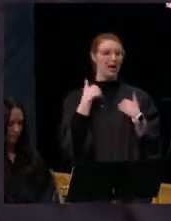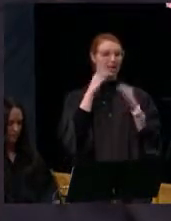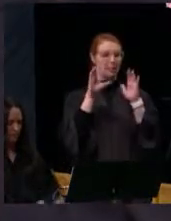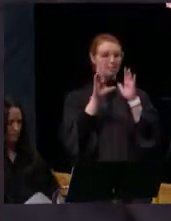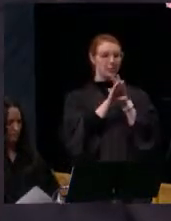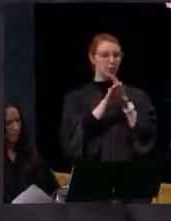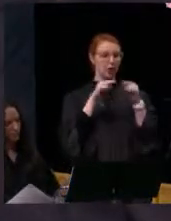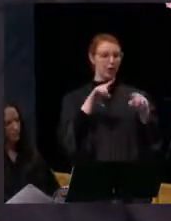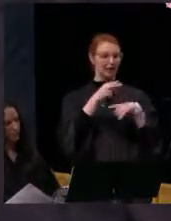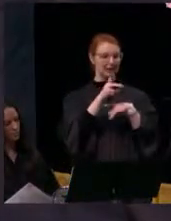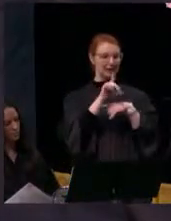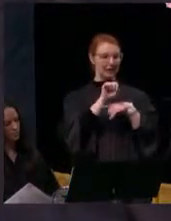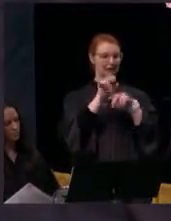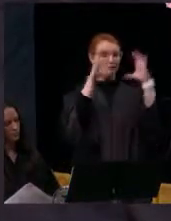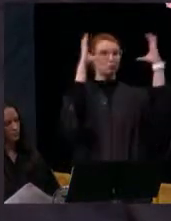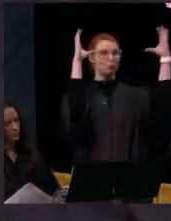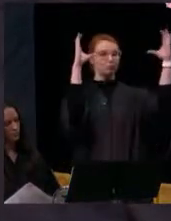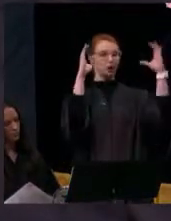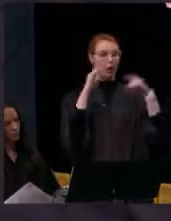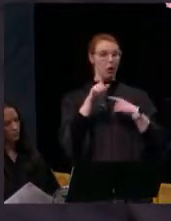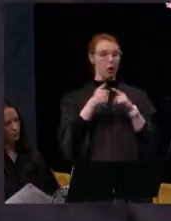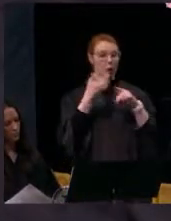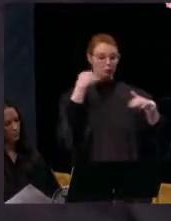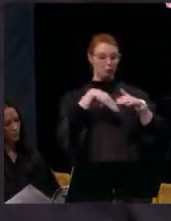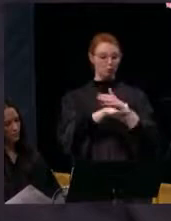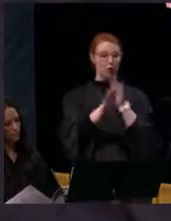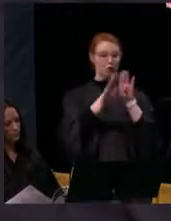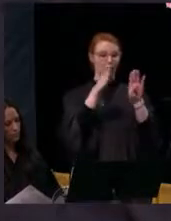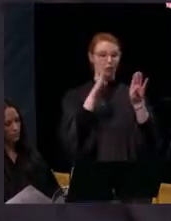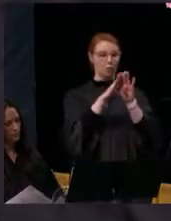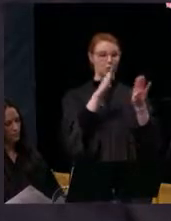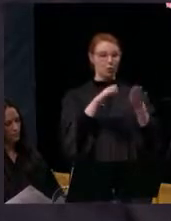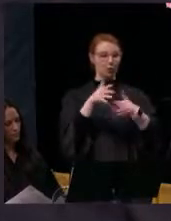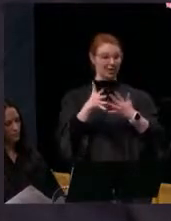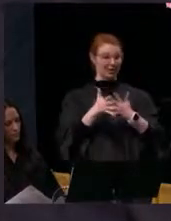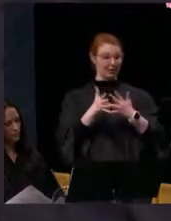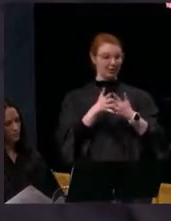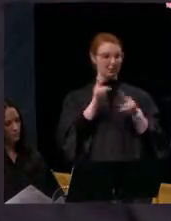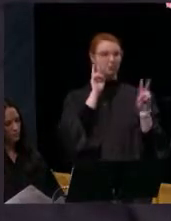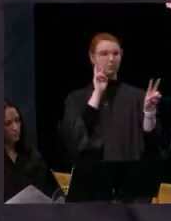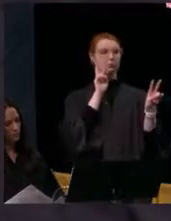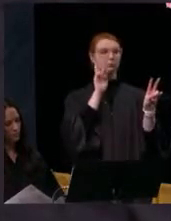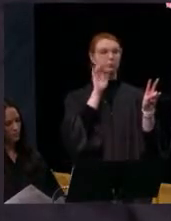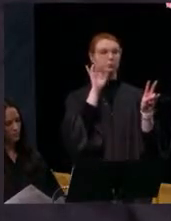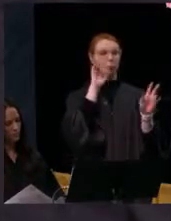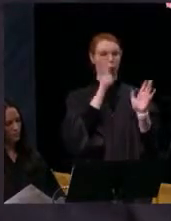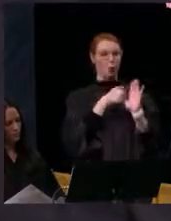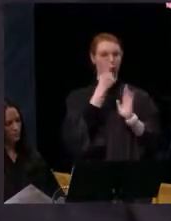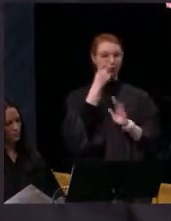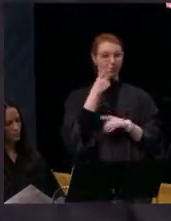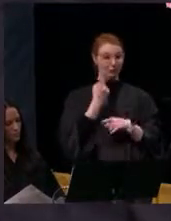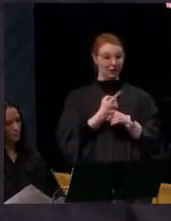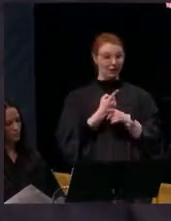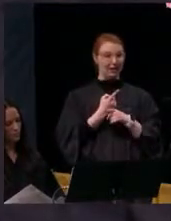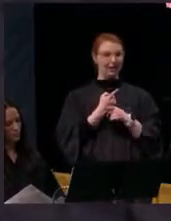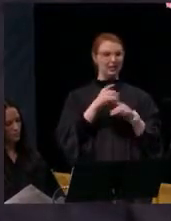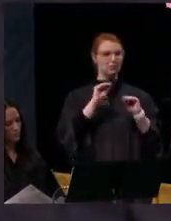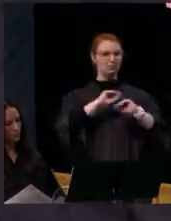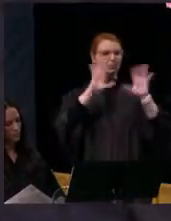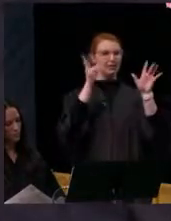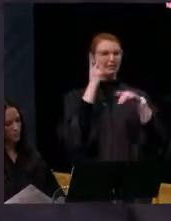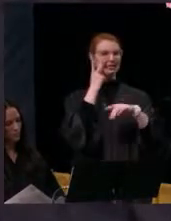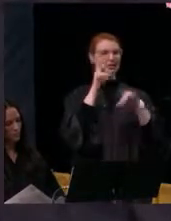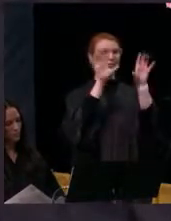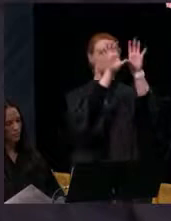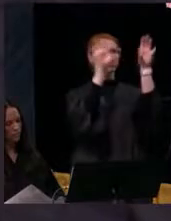High School. Walking in as a freshman, it is impossible not to notice. Placed in a foremost position, it is difficult